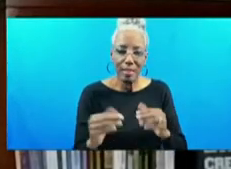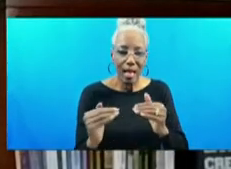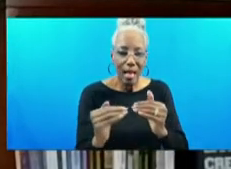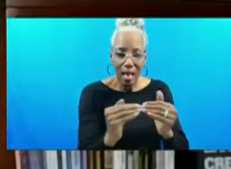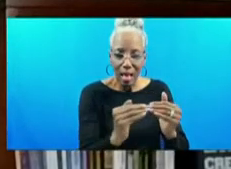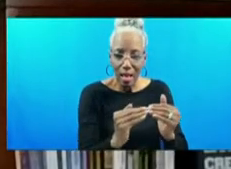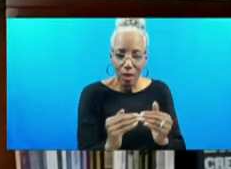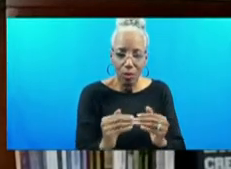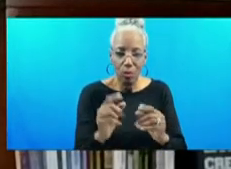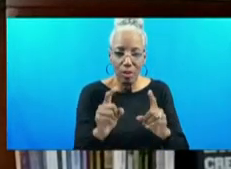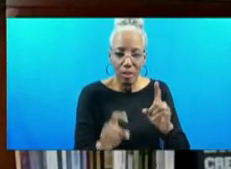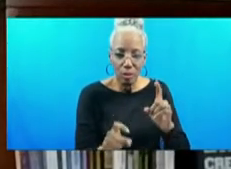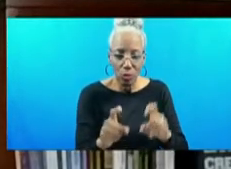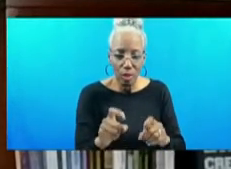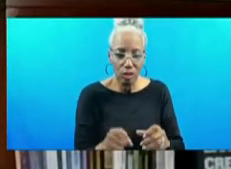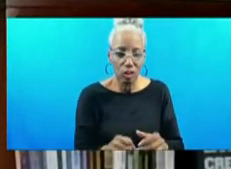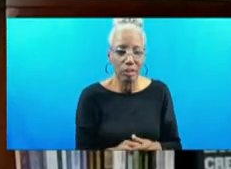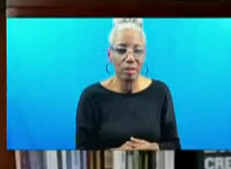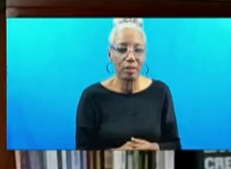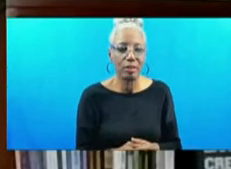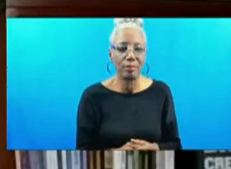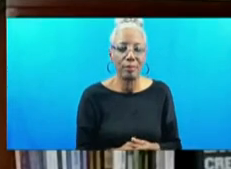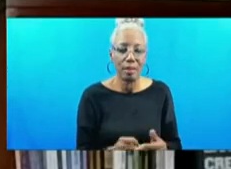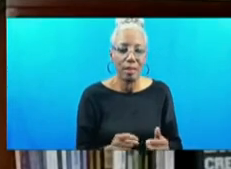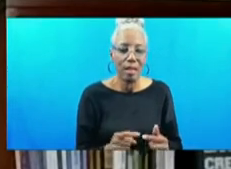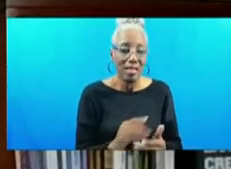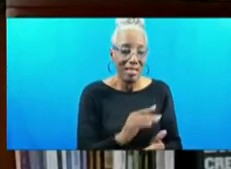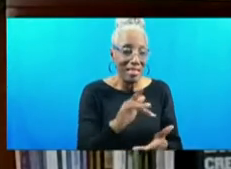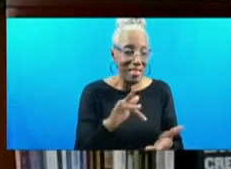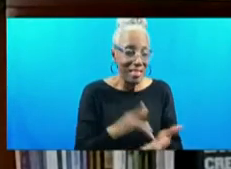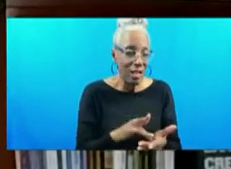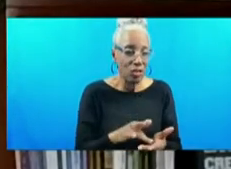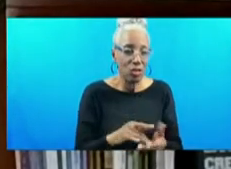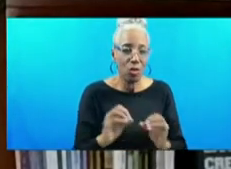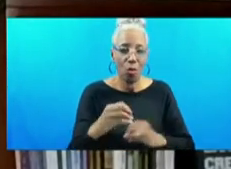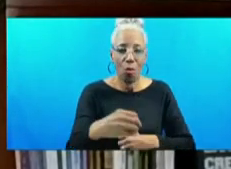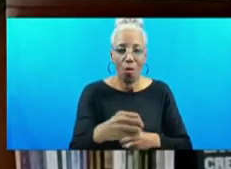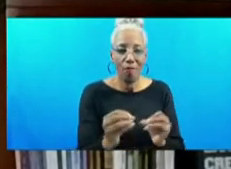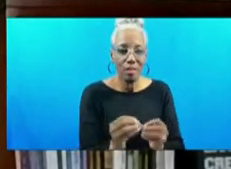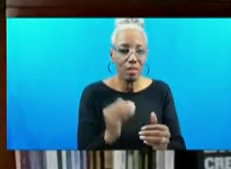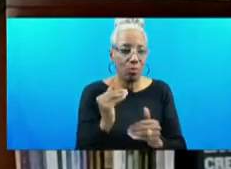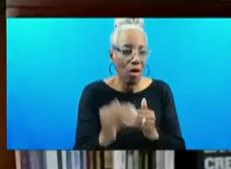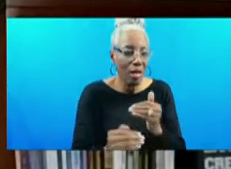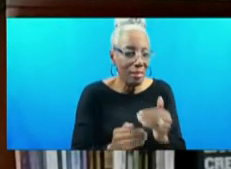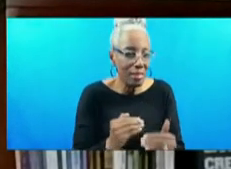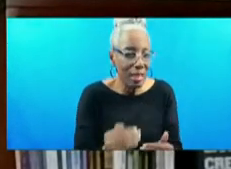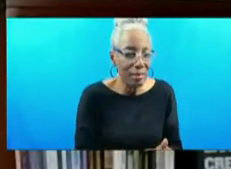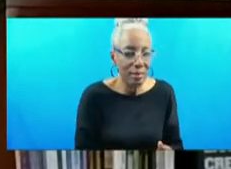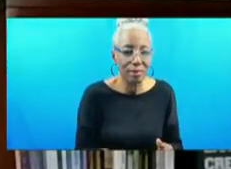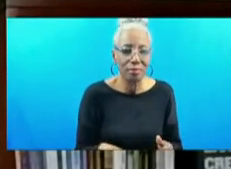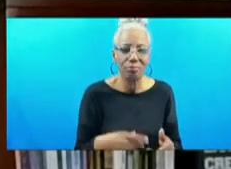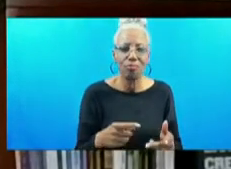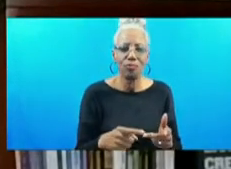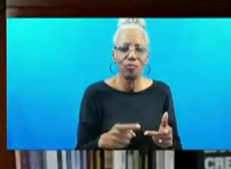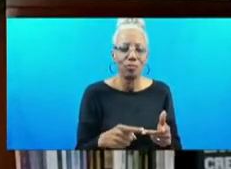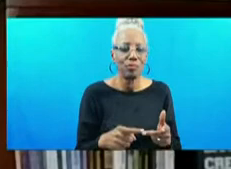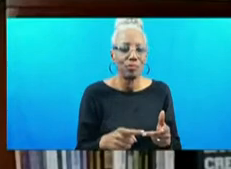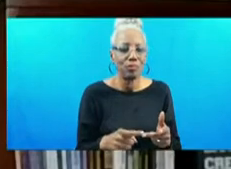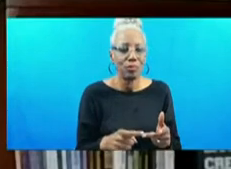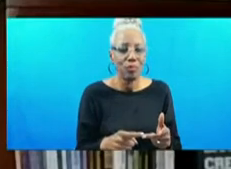process. That's why I mentioned that today in our board meeting. We were discussing, again, disproportionate numbers. And I said, we can discuss this all